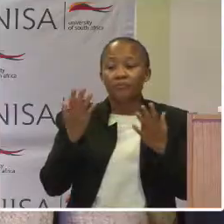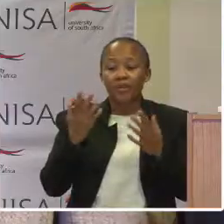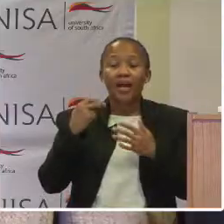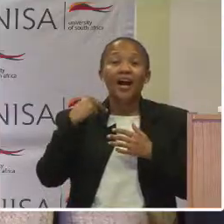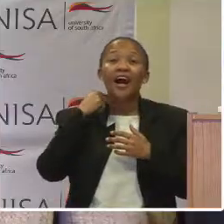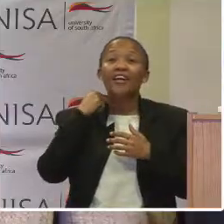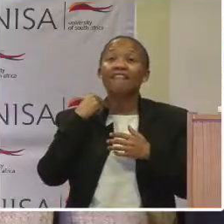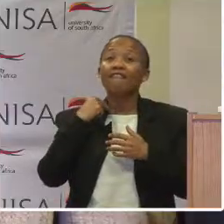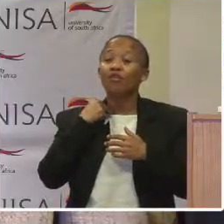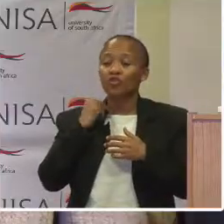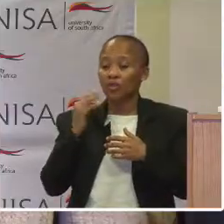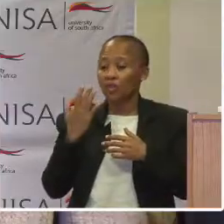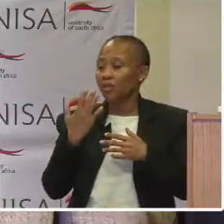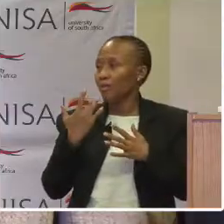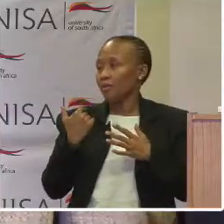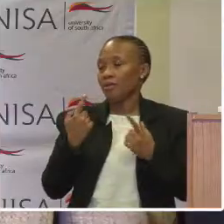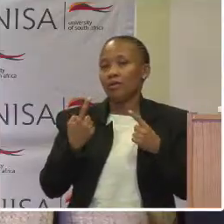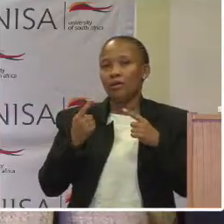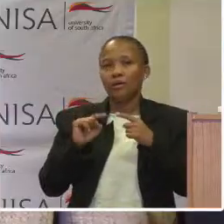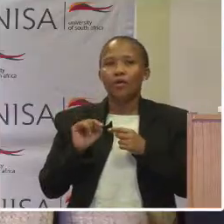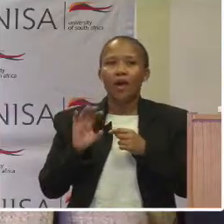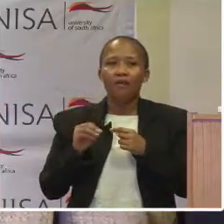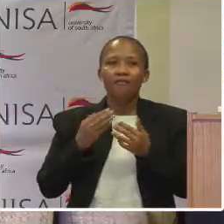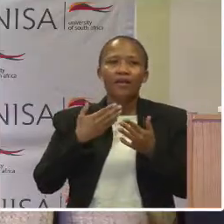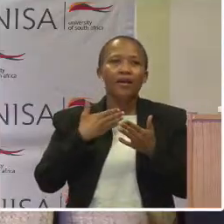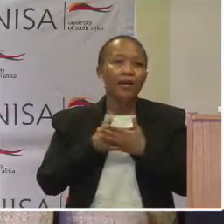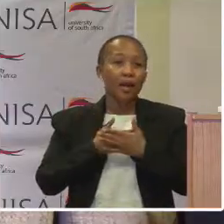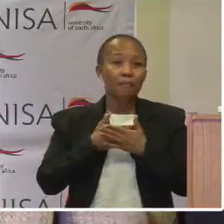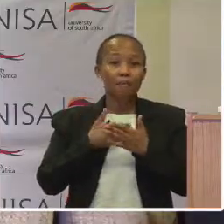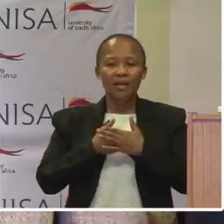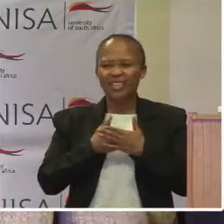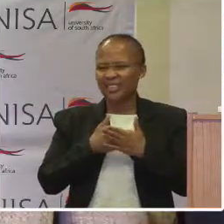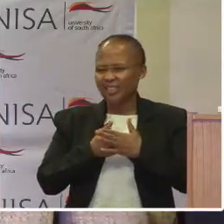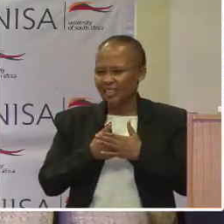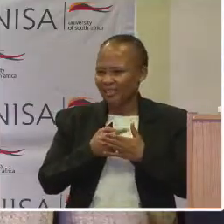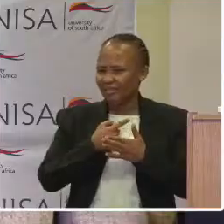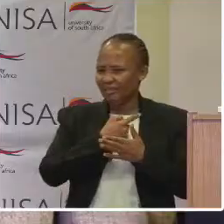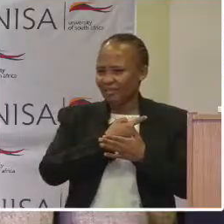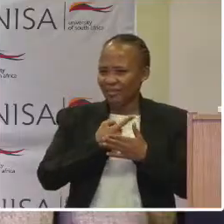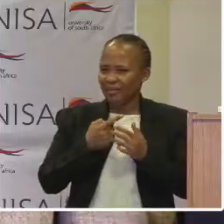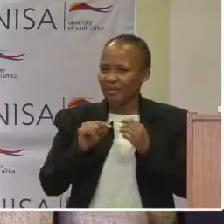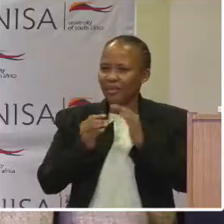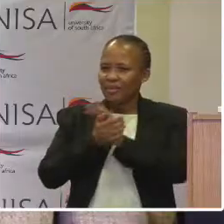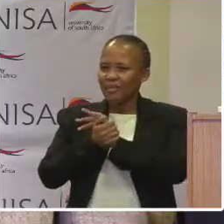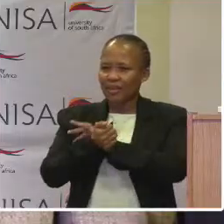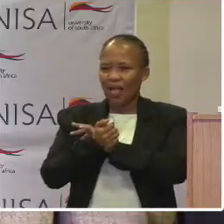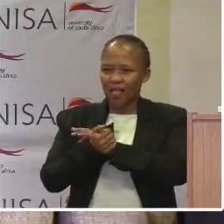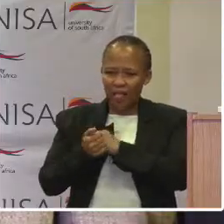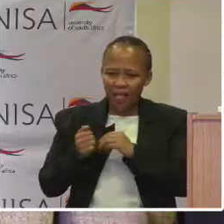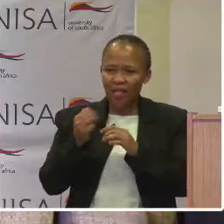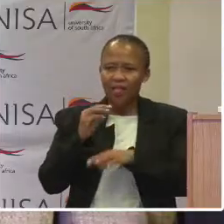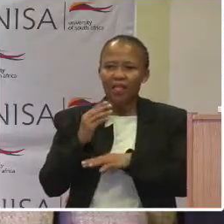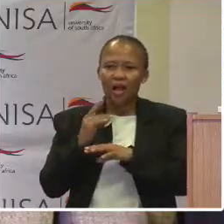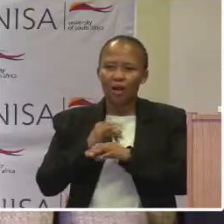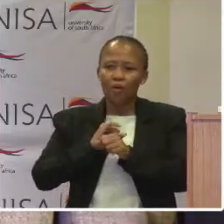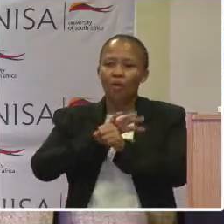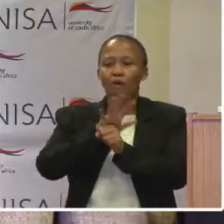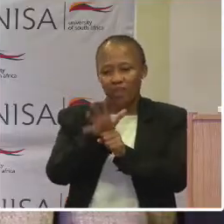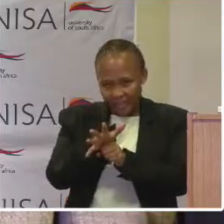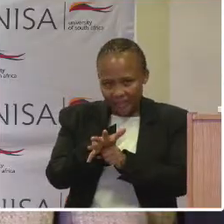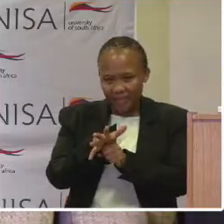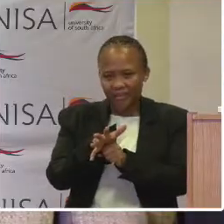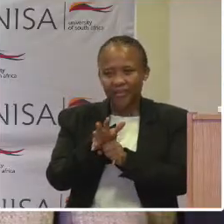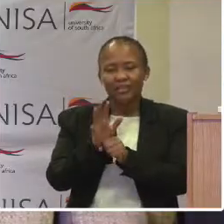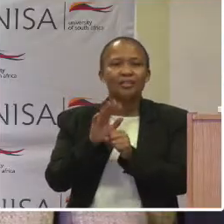that capability with the talent that had to leave because of COVID. And now we're working on retaining